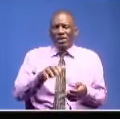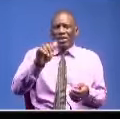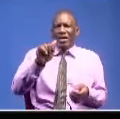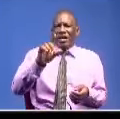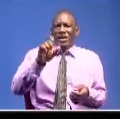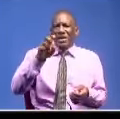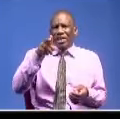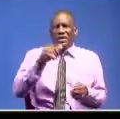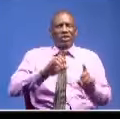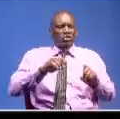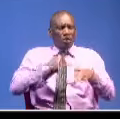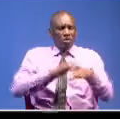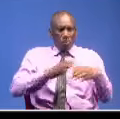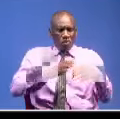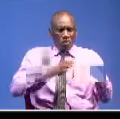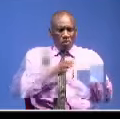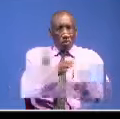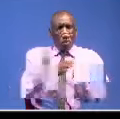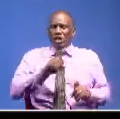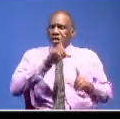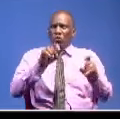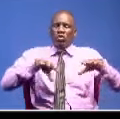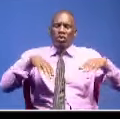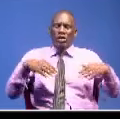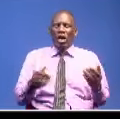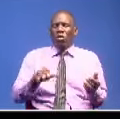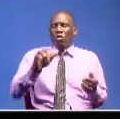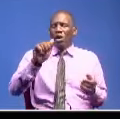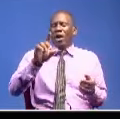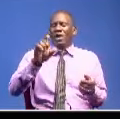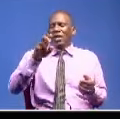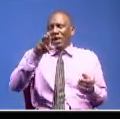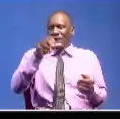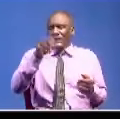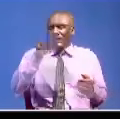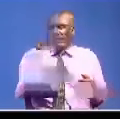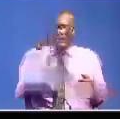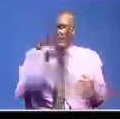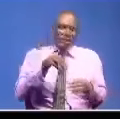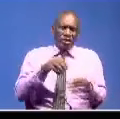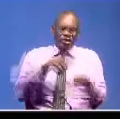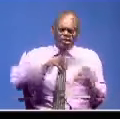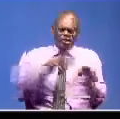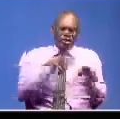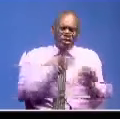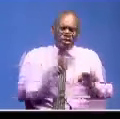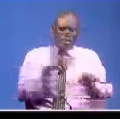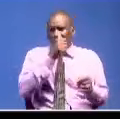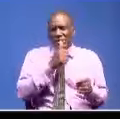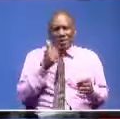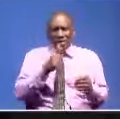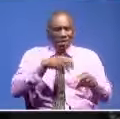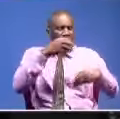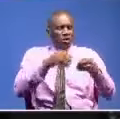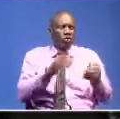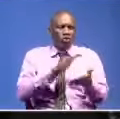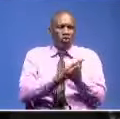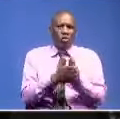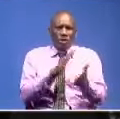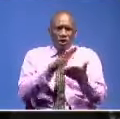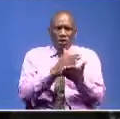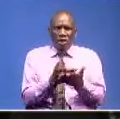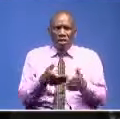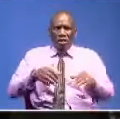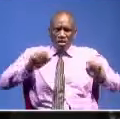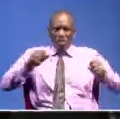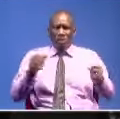not credible. Questions are swirling about how Adani got the gig. It's like the secret recipe that no one's sharing.